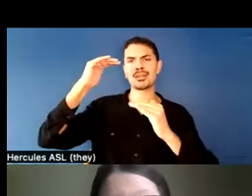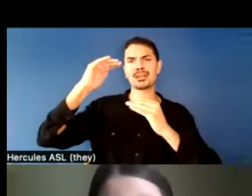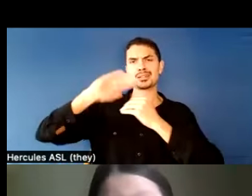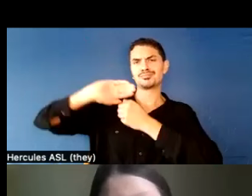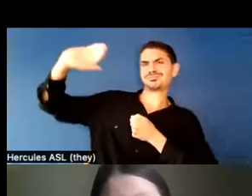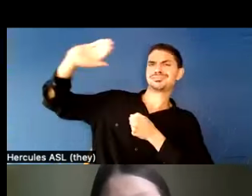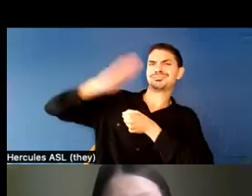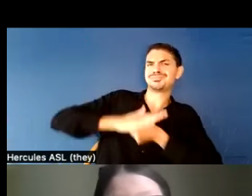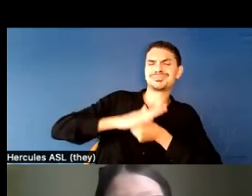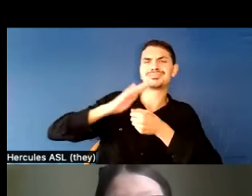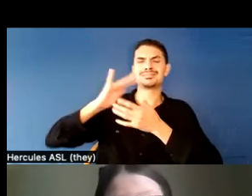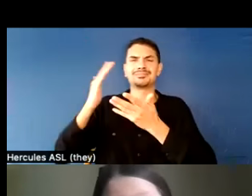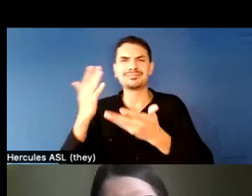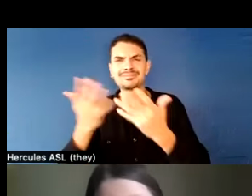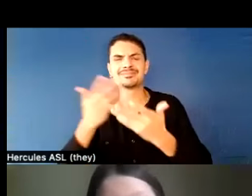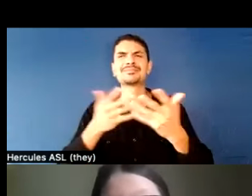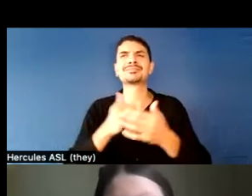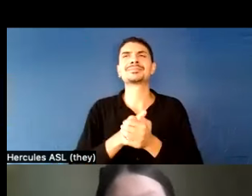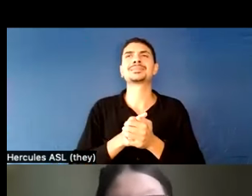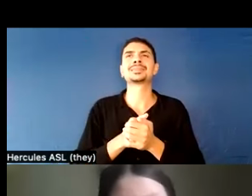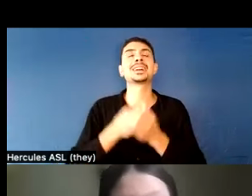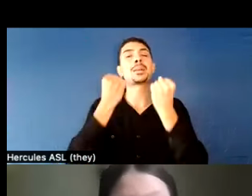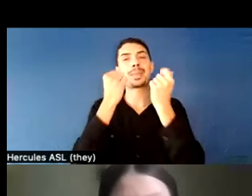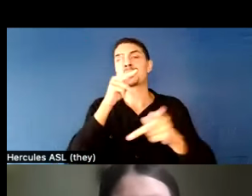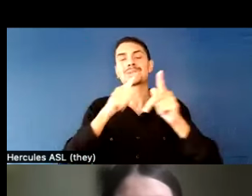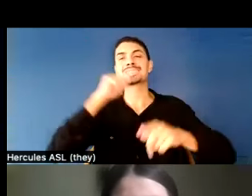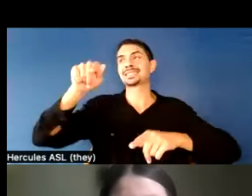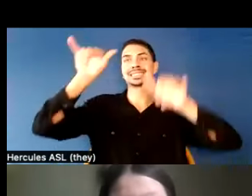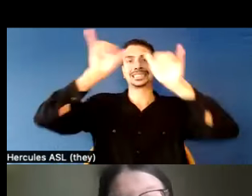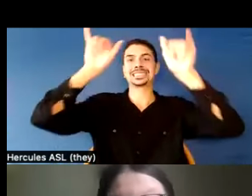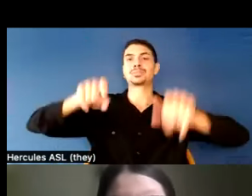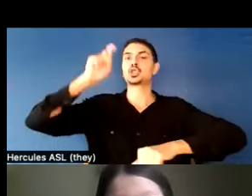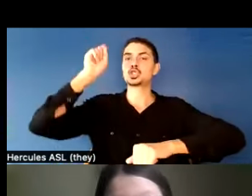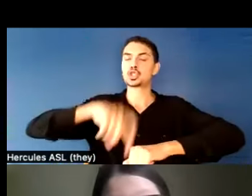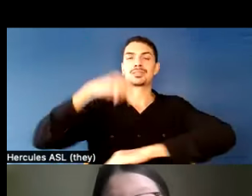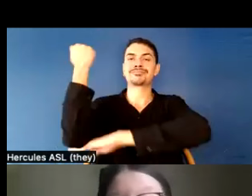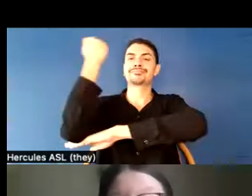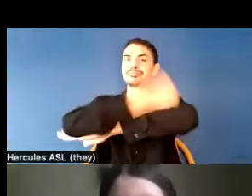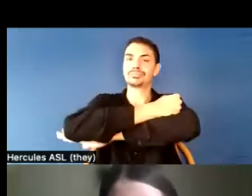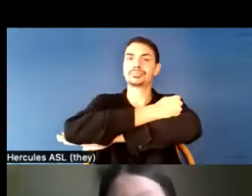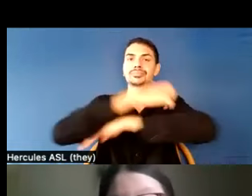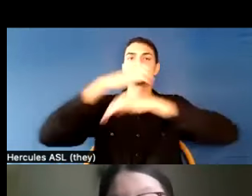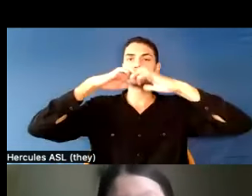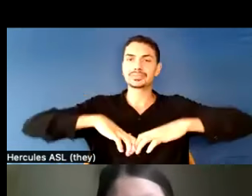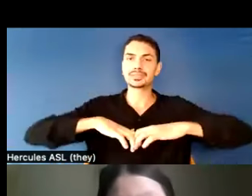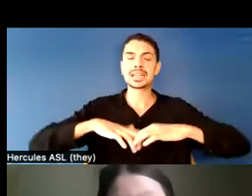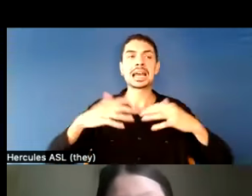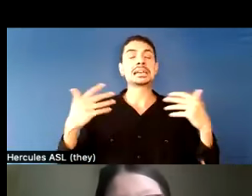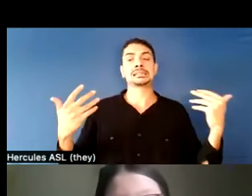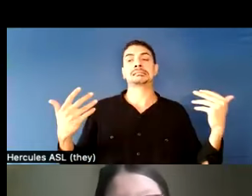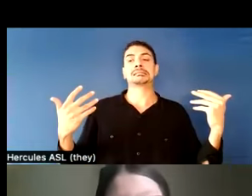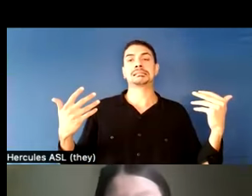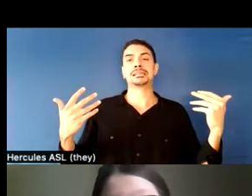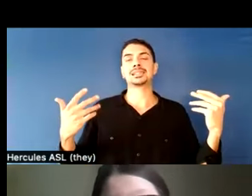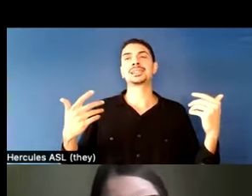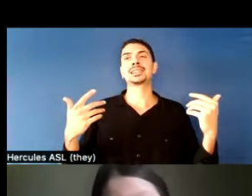improving a system right now that many feel should be dismantled. And so in this conversation, we're walking in a few different worlds